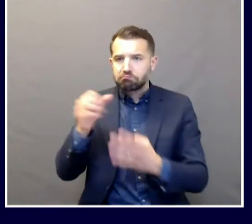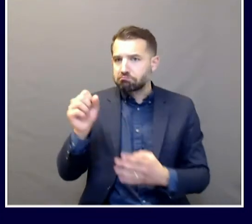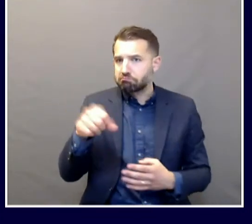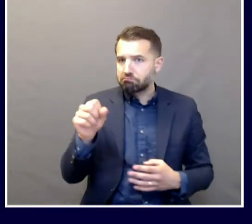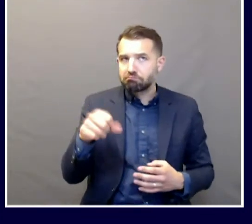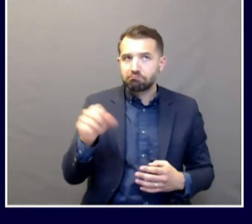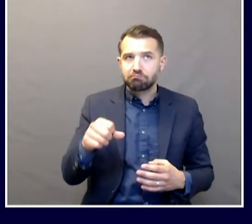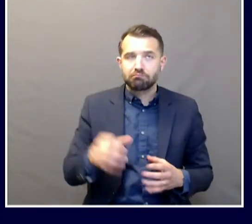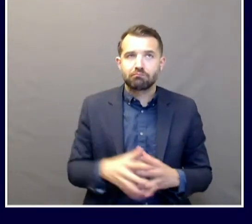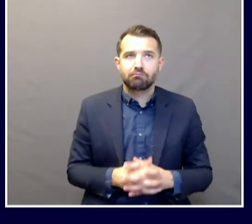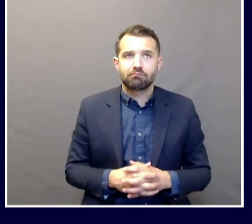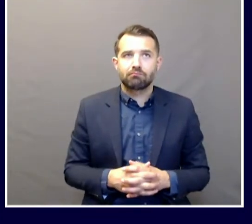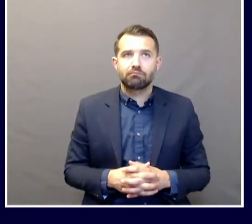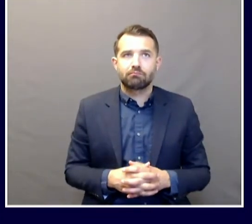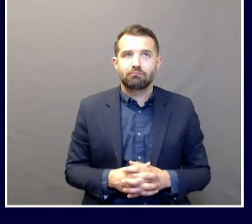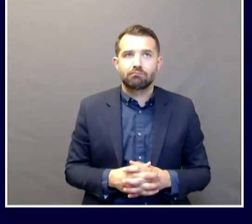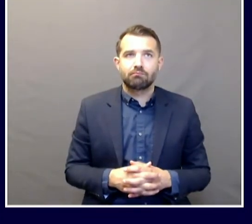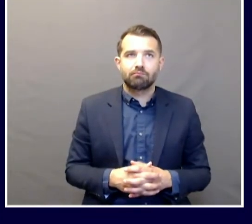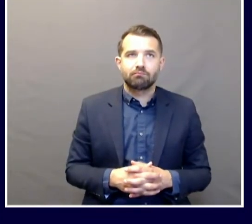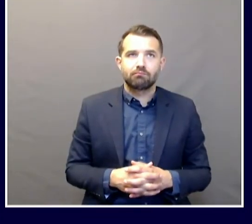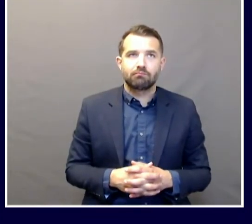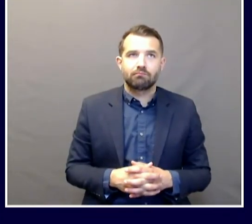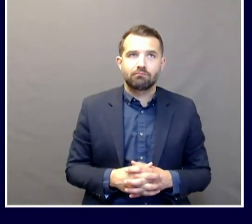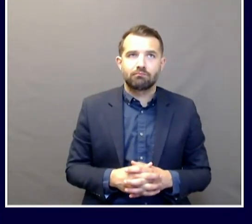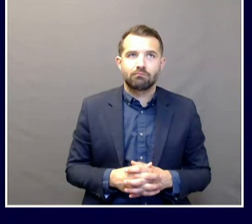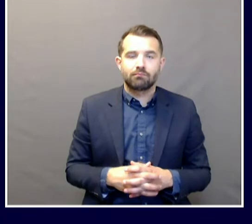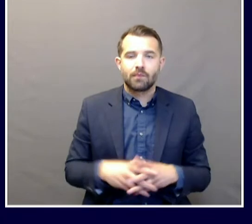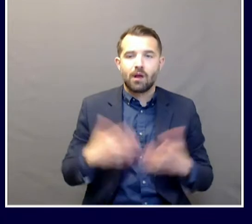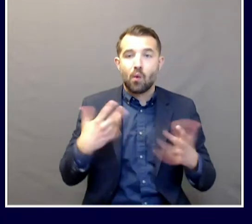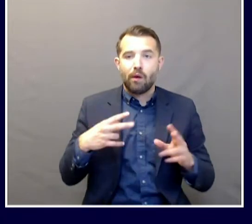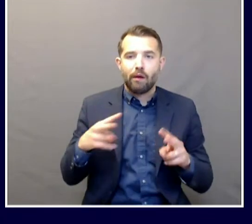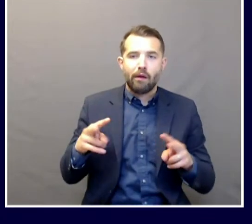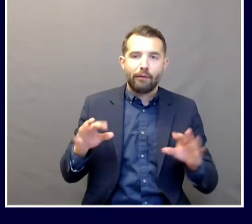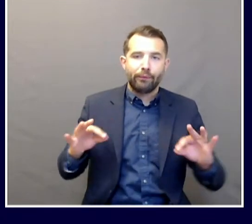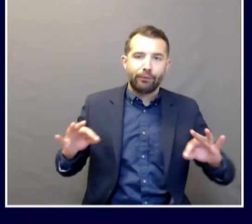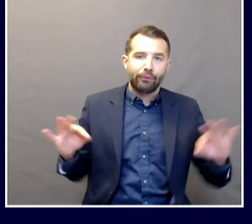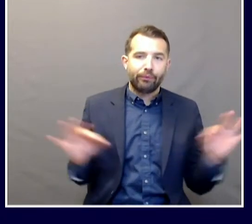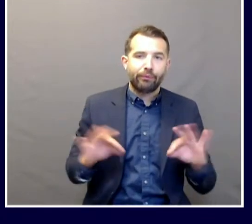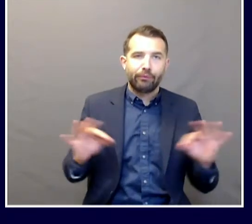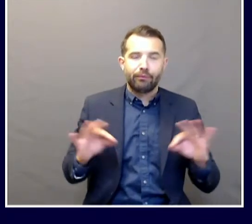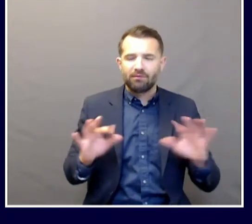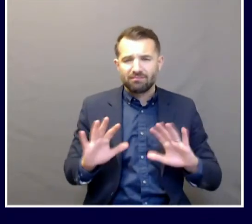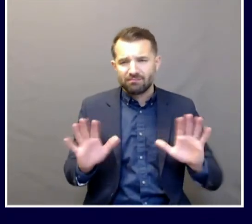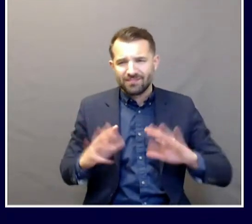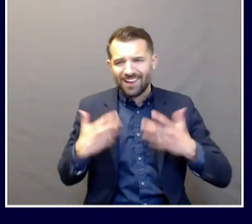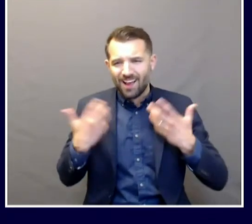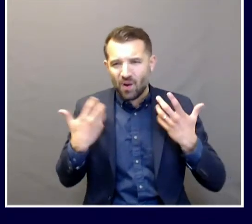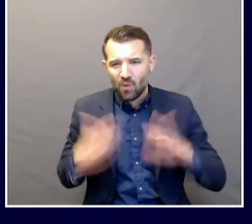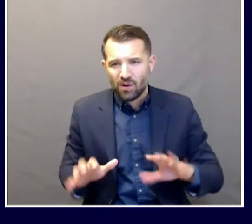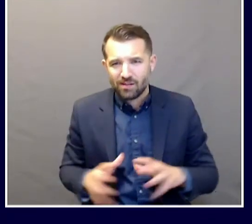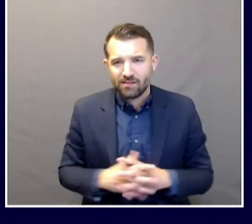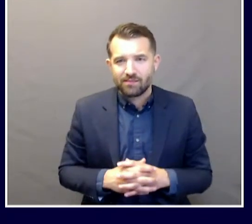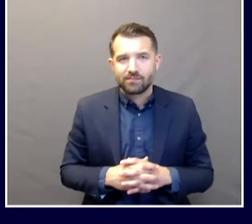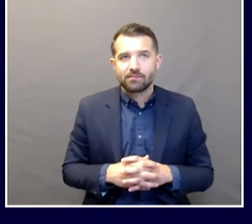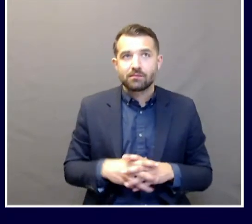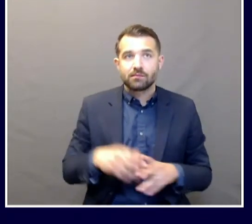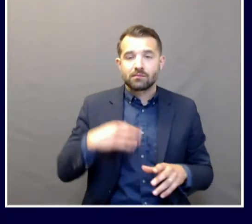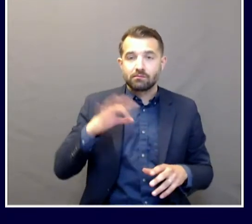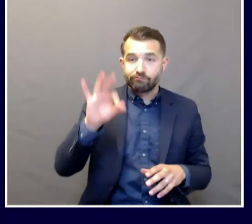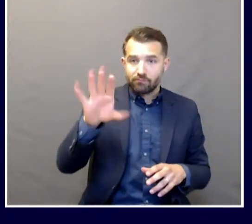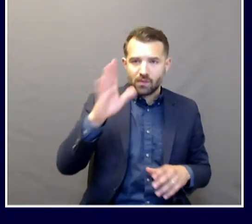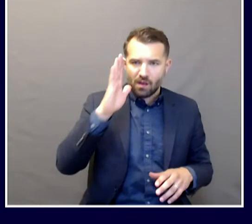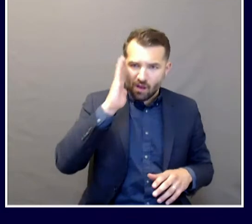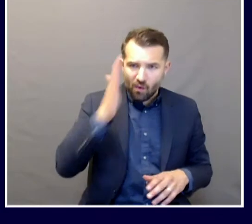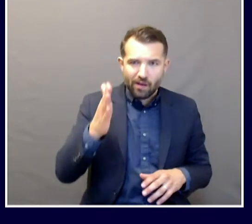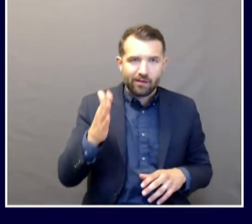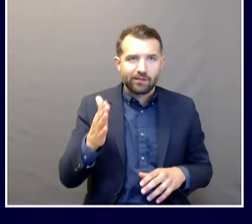this. I don't want to minimize this one bit, but I do think it's important to just once again take stock of